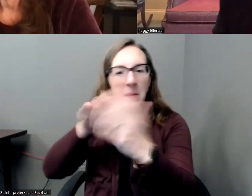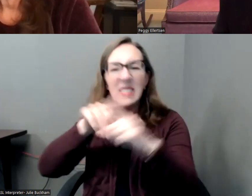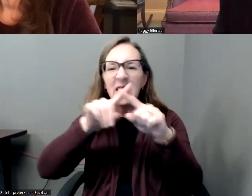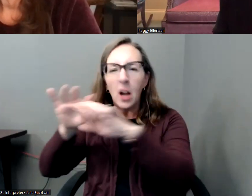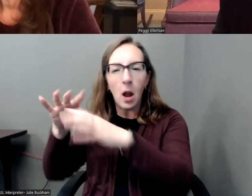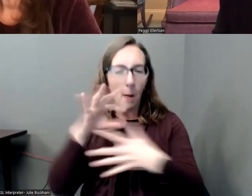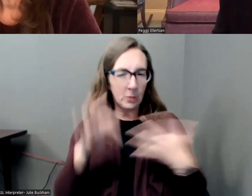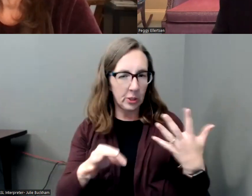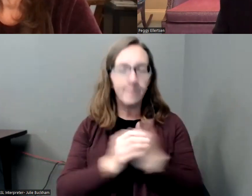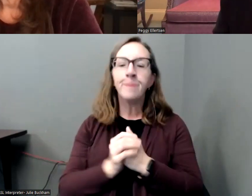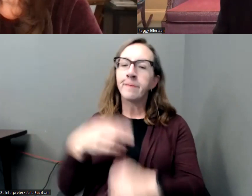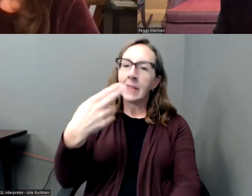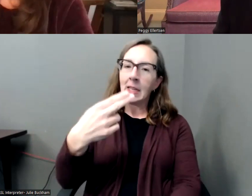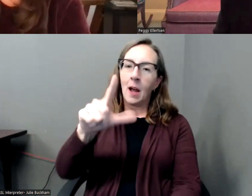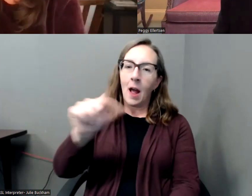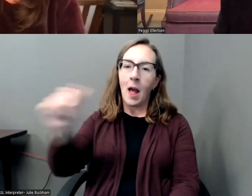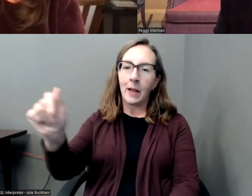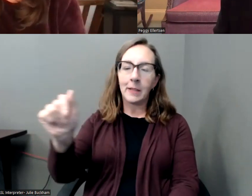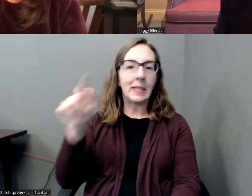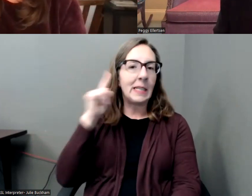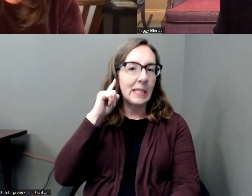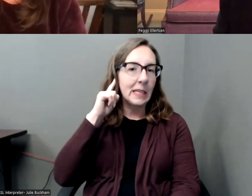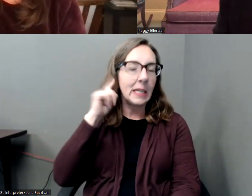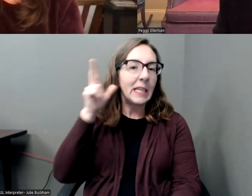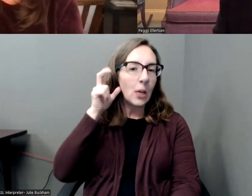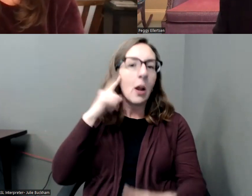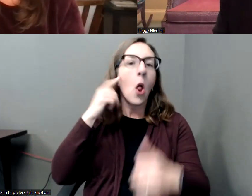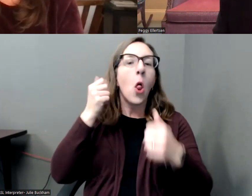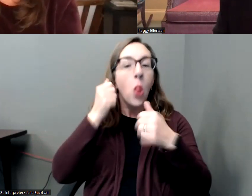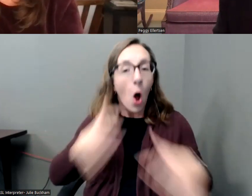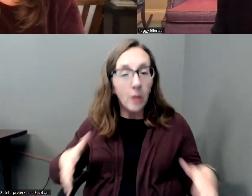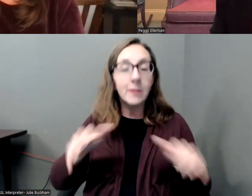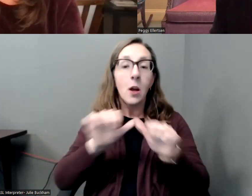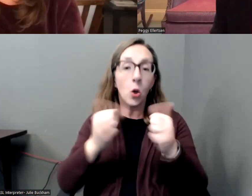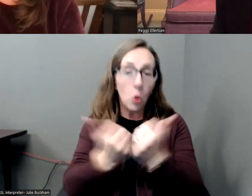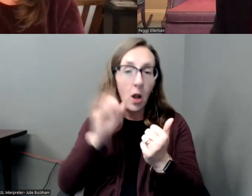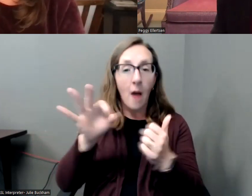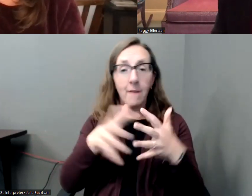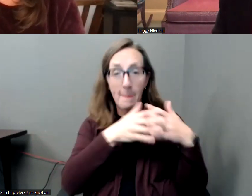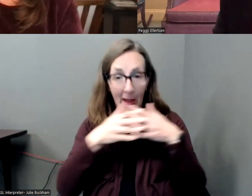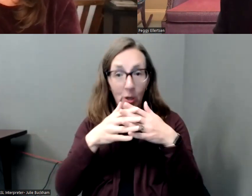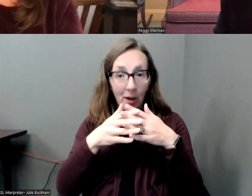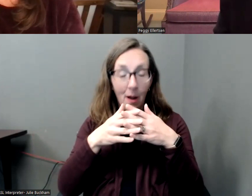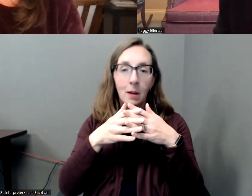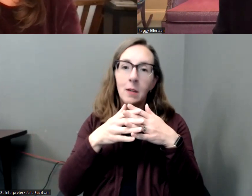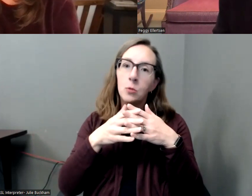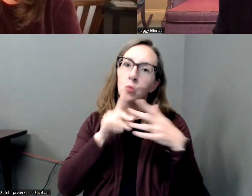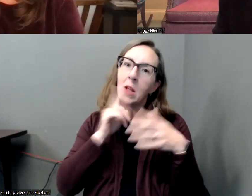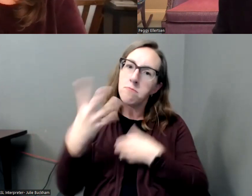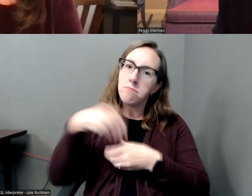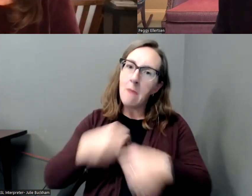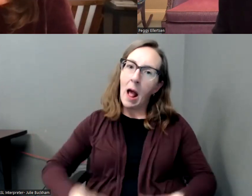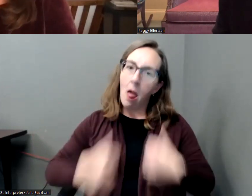huge part of my life. I've developed deep and meaningful friendships through HLAA, and